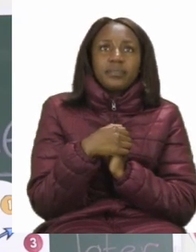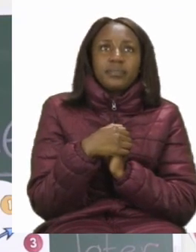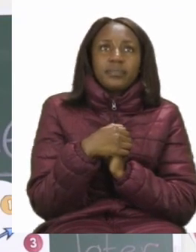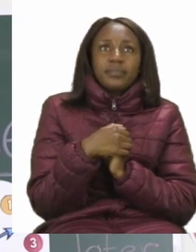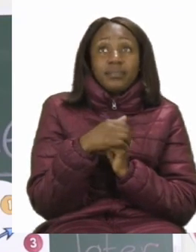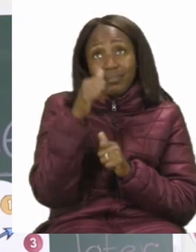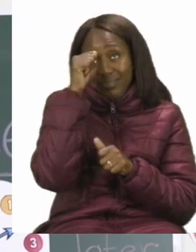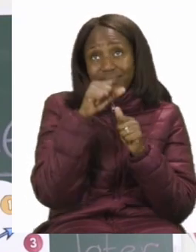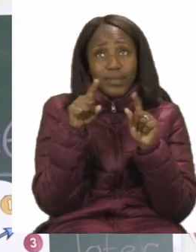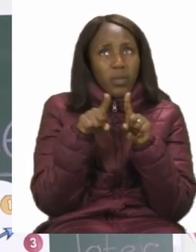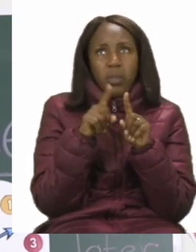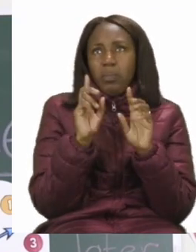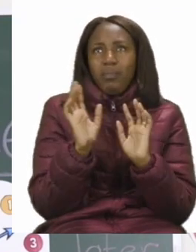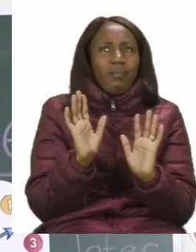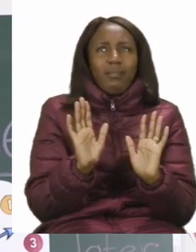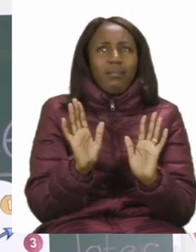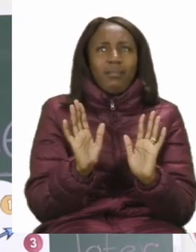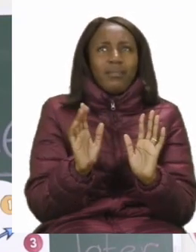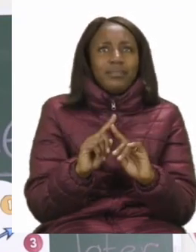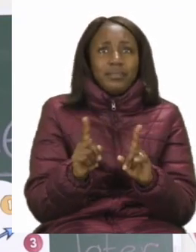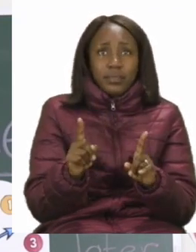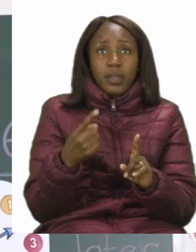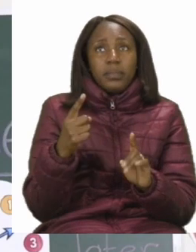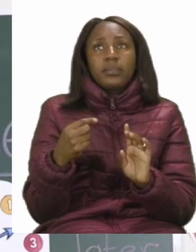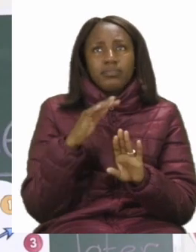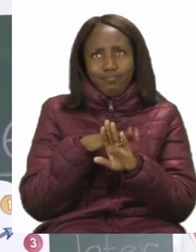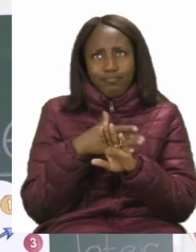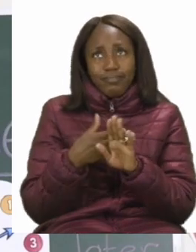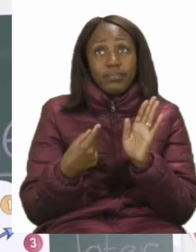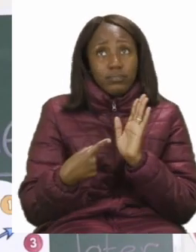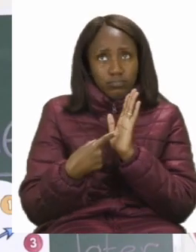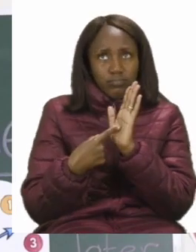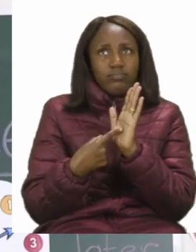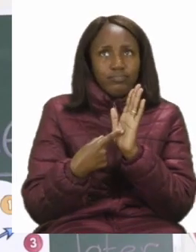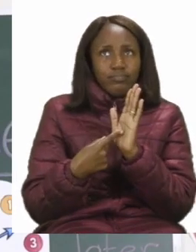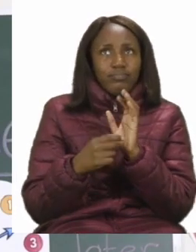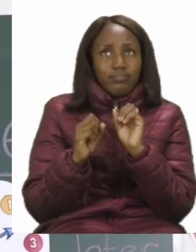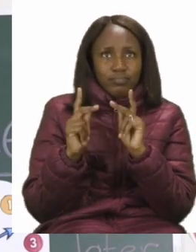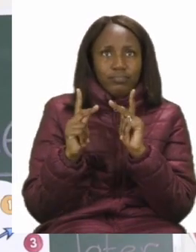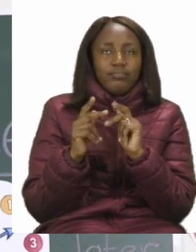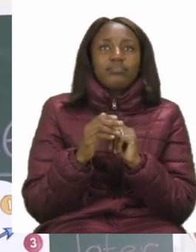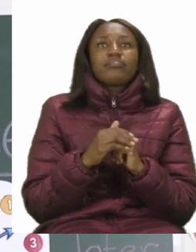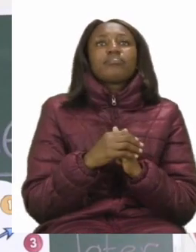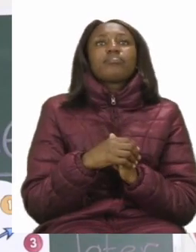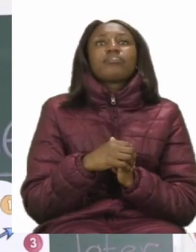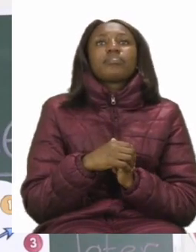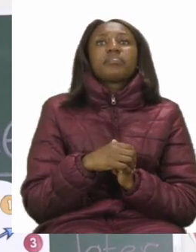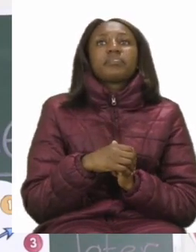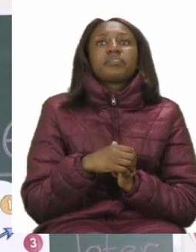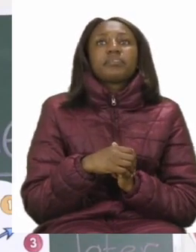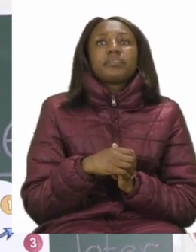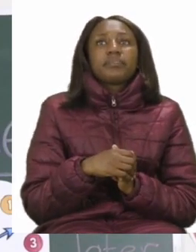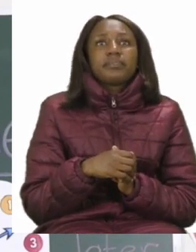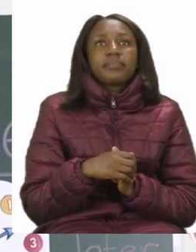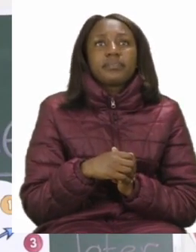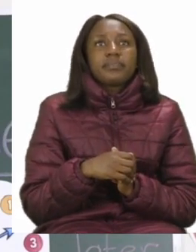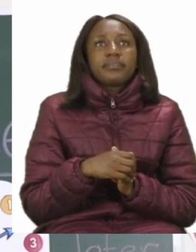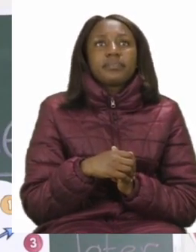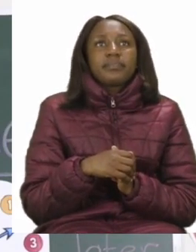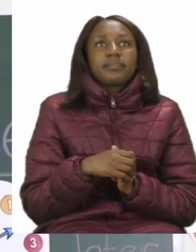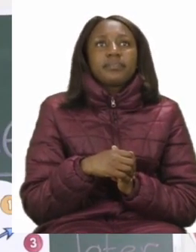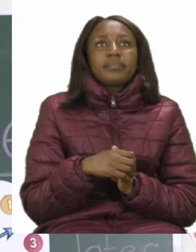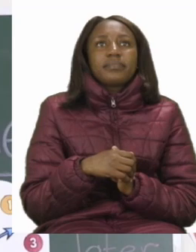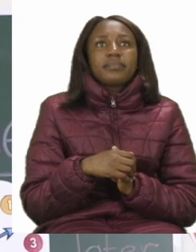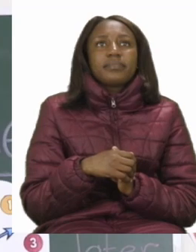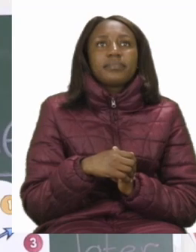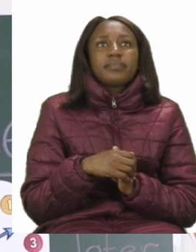have in your booklet. So I am just using this one to show you what to do. Okay, so